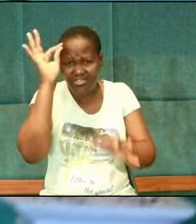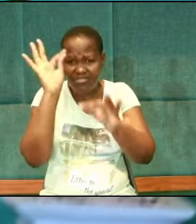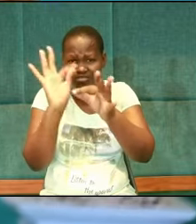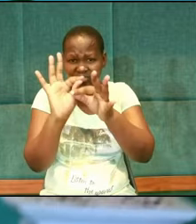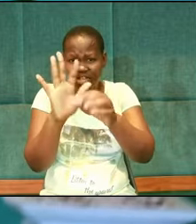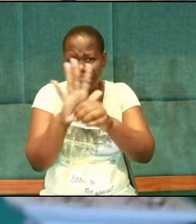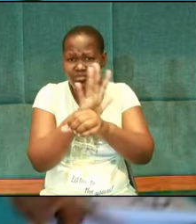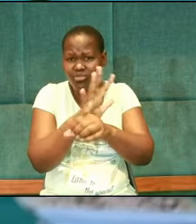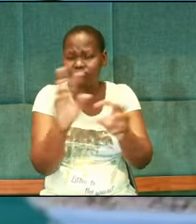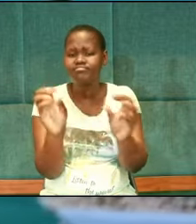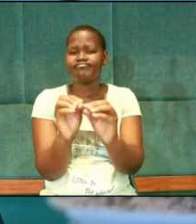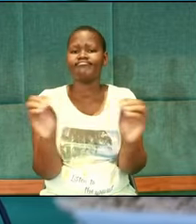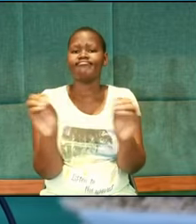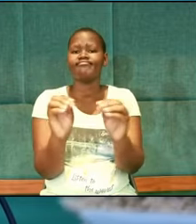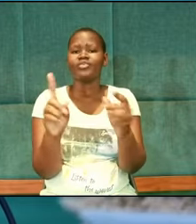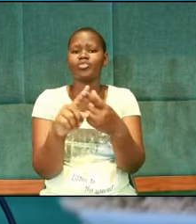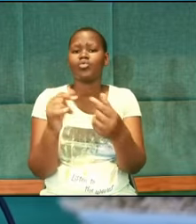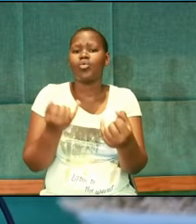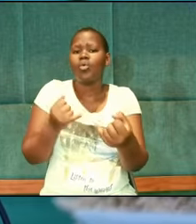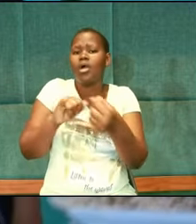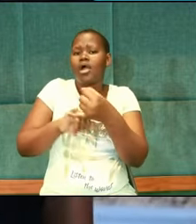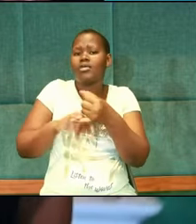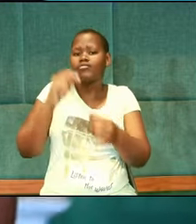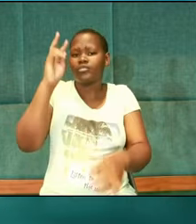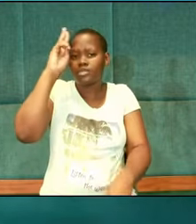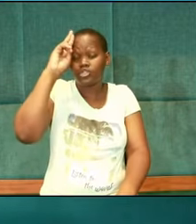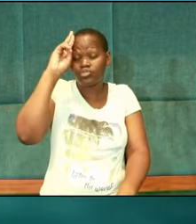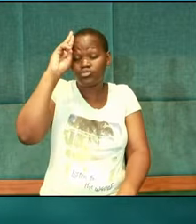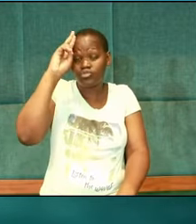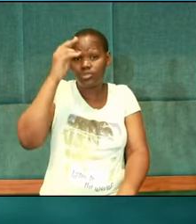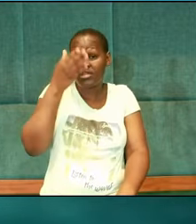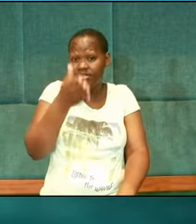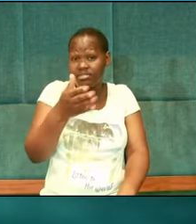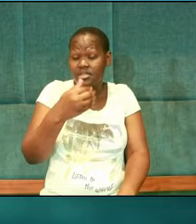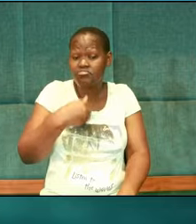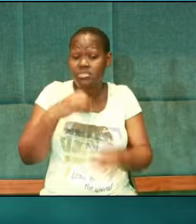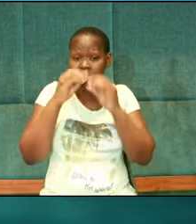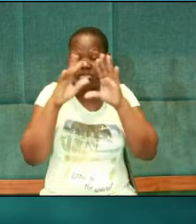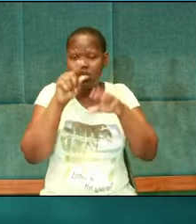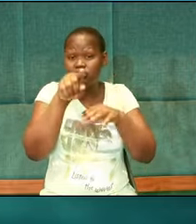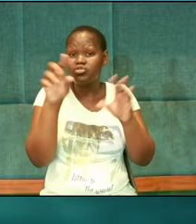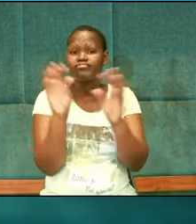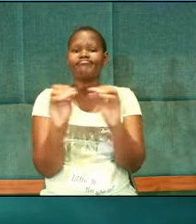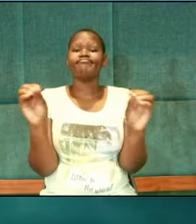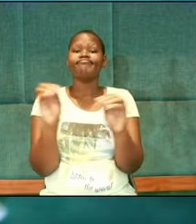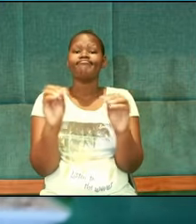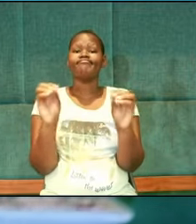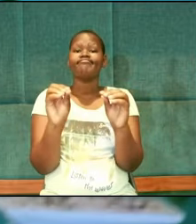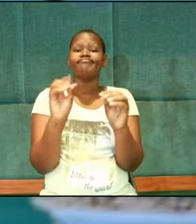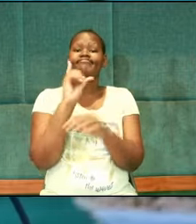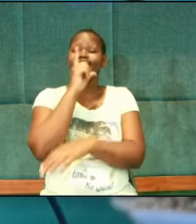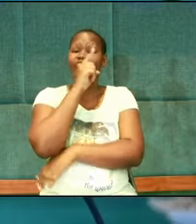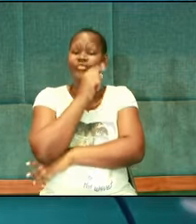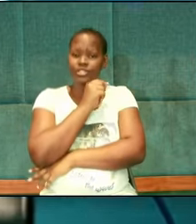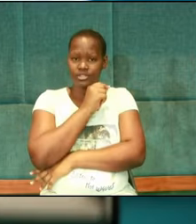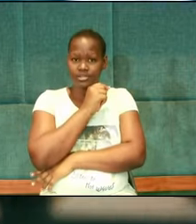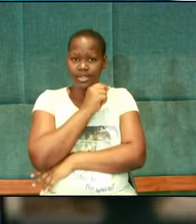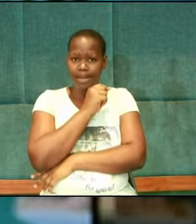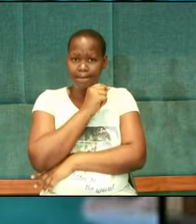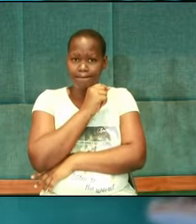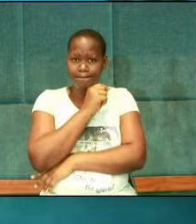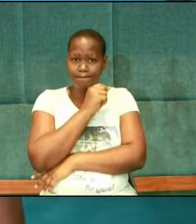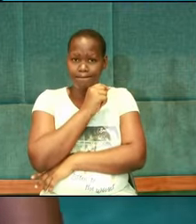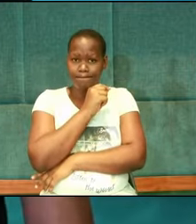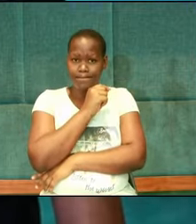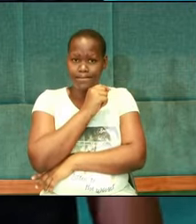unfaithful to the wife of your youth. The reason is this, I will not bless you. Period. No amount of